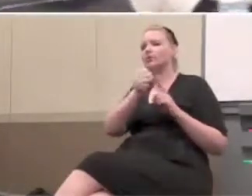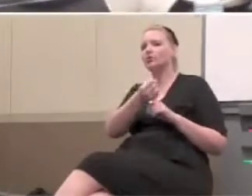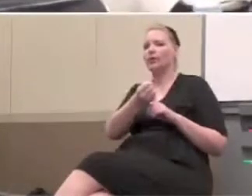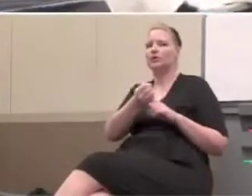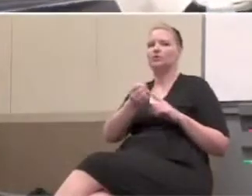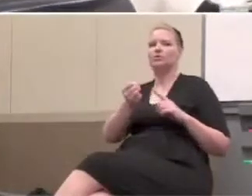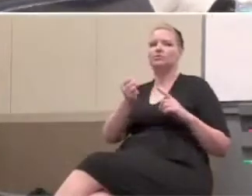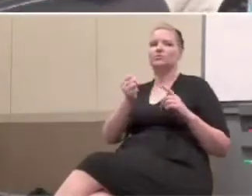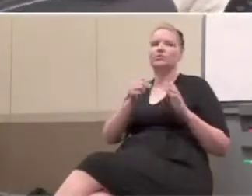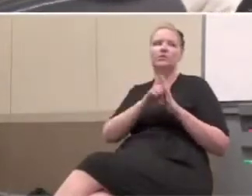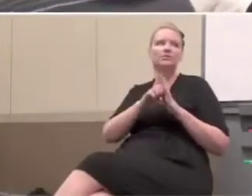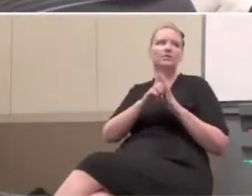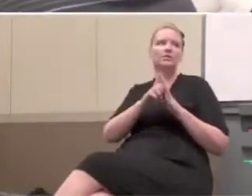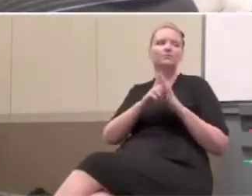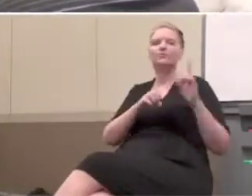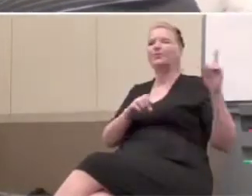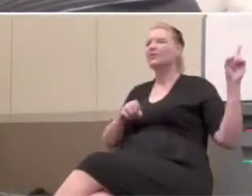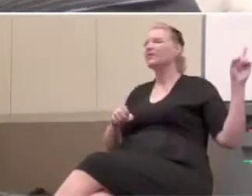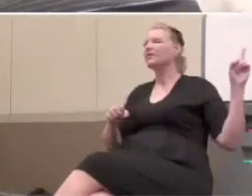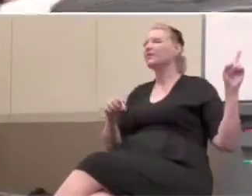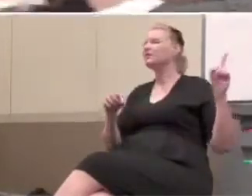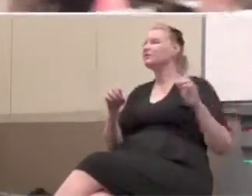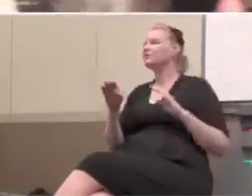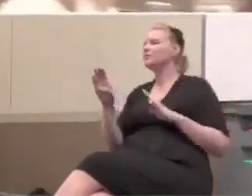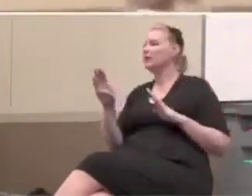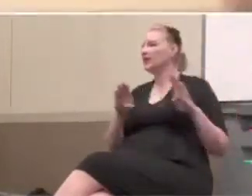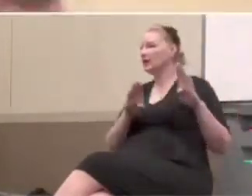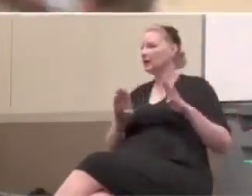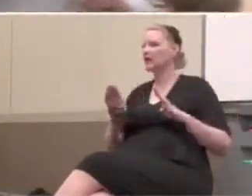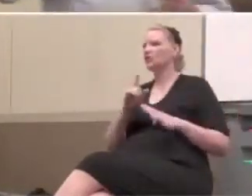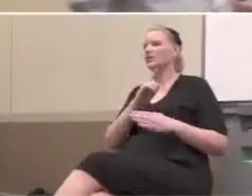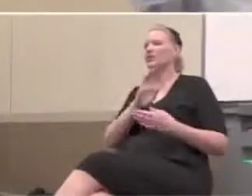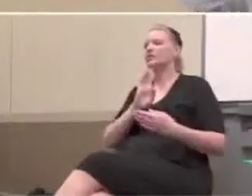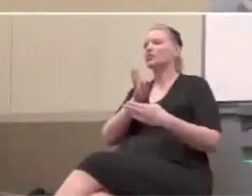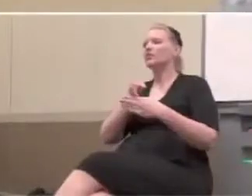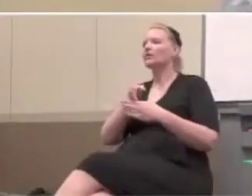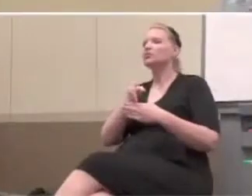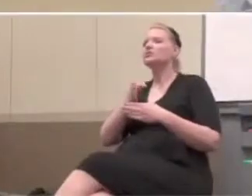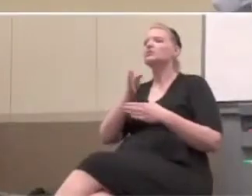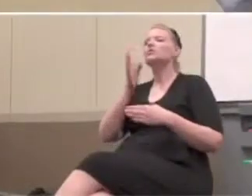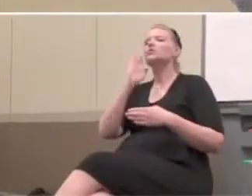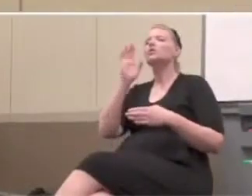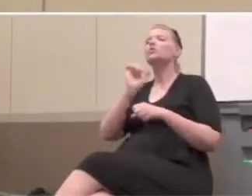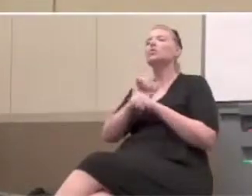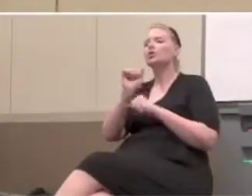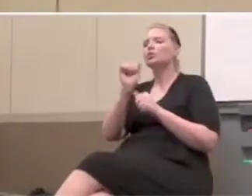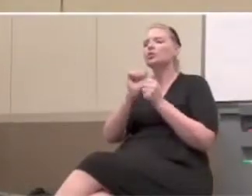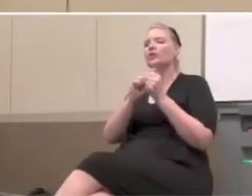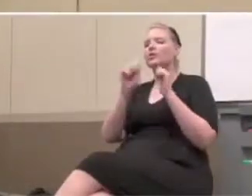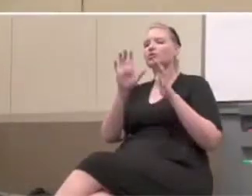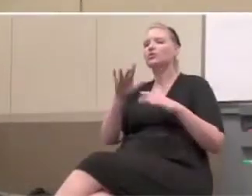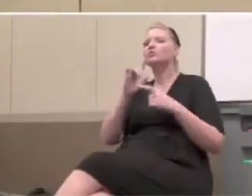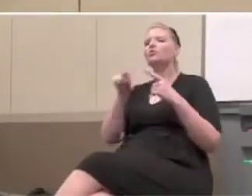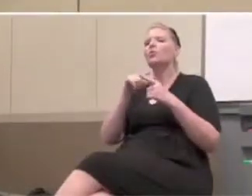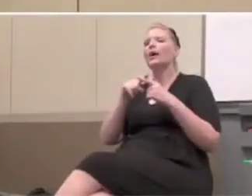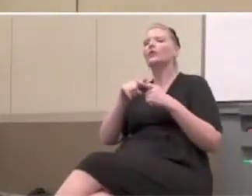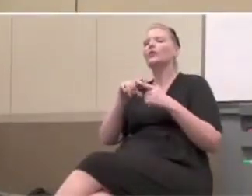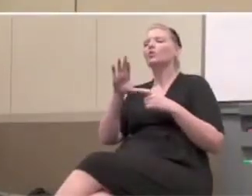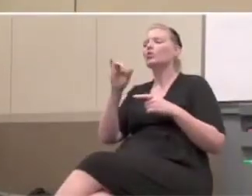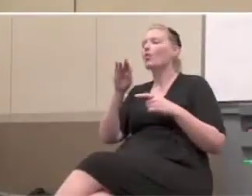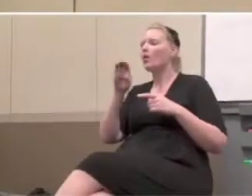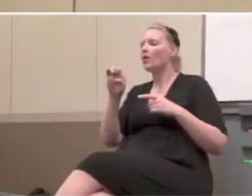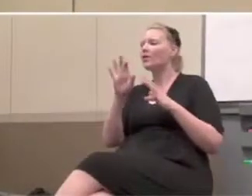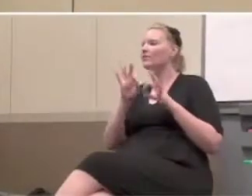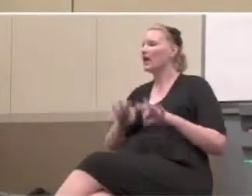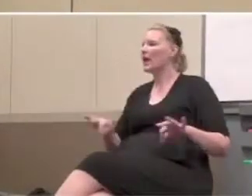specific example. These behaviors or these interventions work with kids when the core value that's at